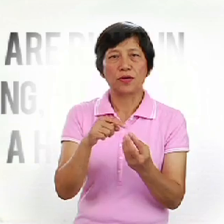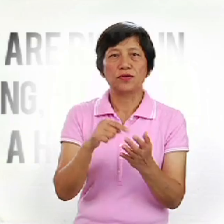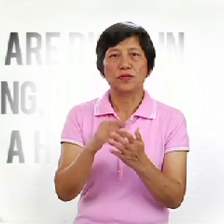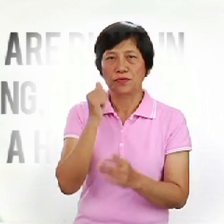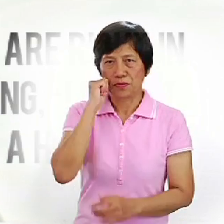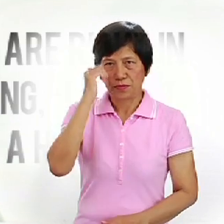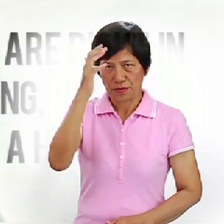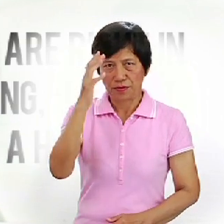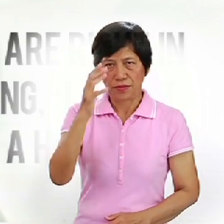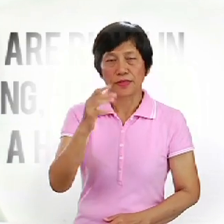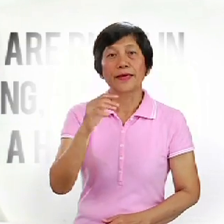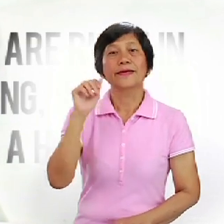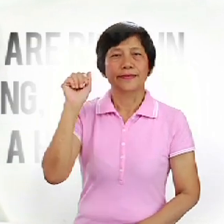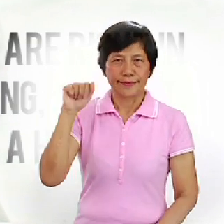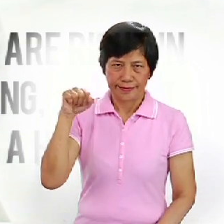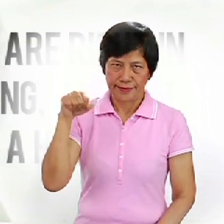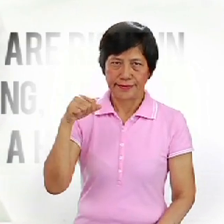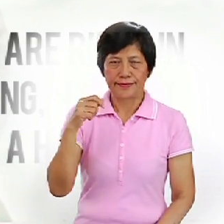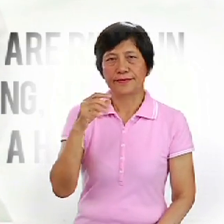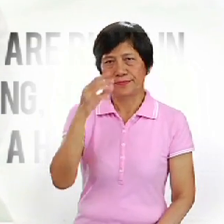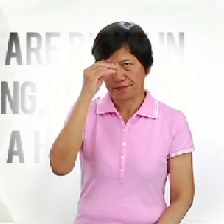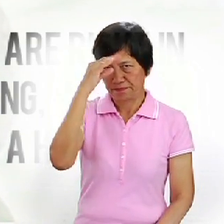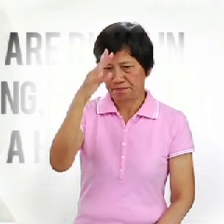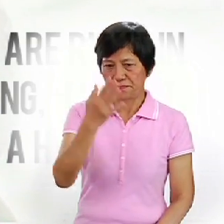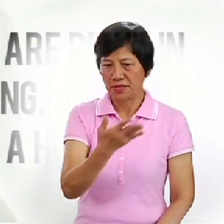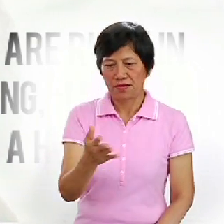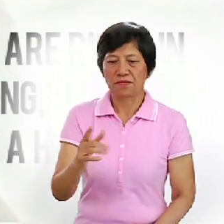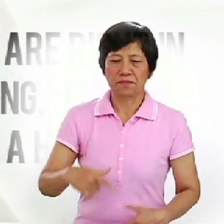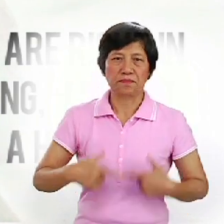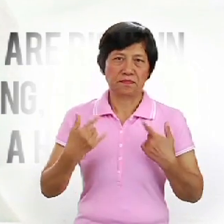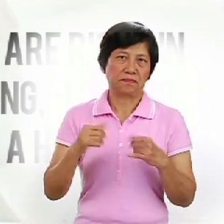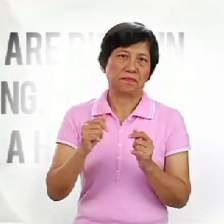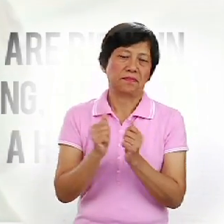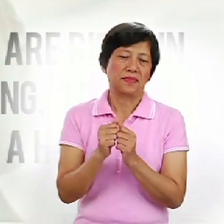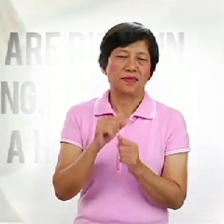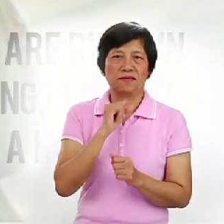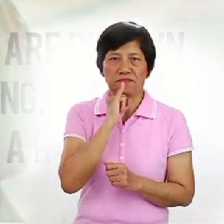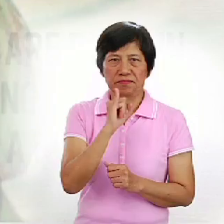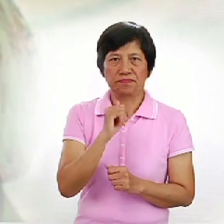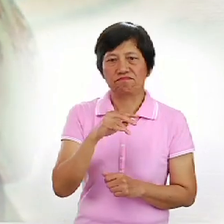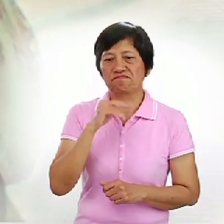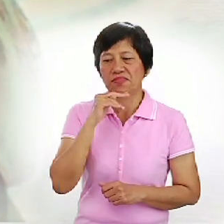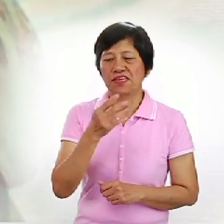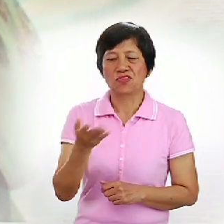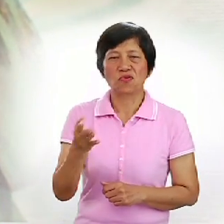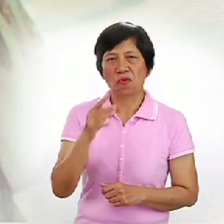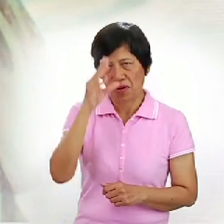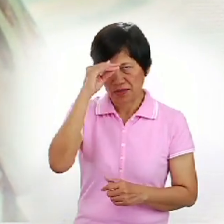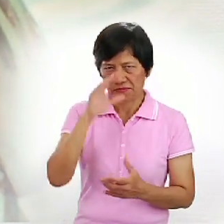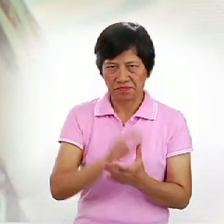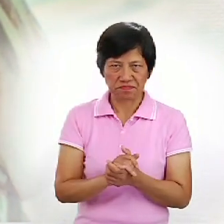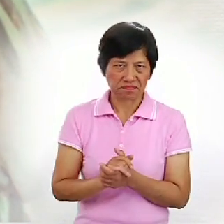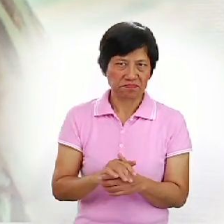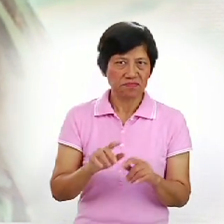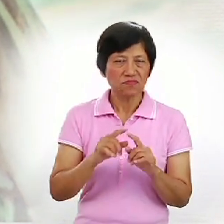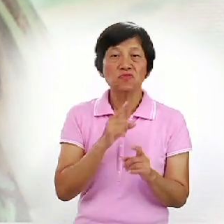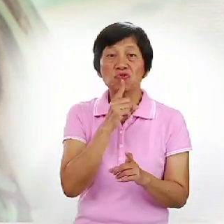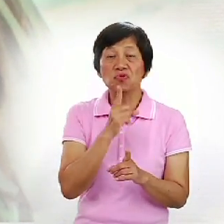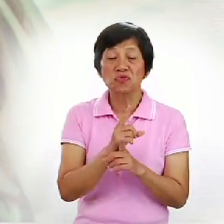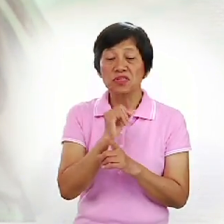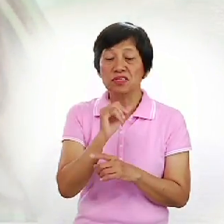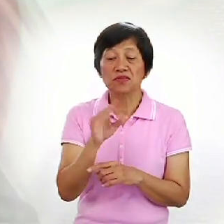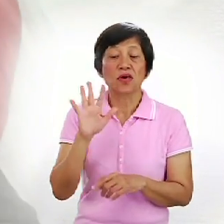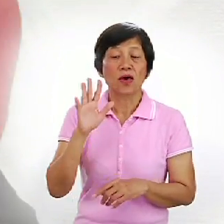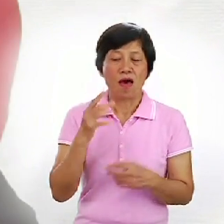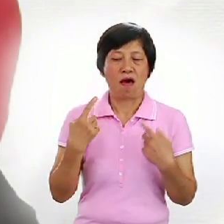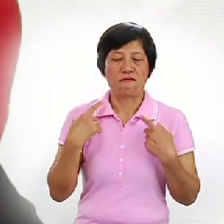Yes, the man you are living with is not your husband. In fact, you have had 5, so this is your 6th,